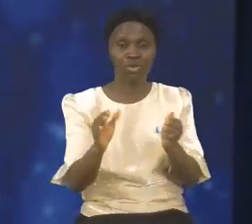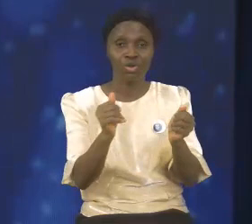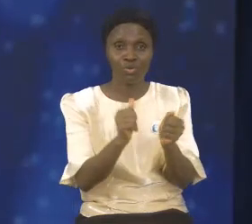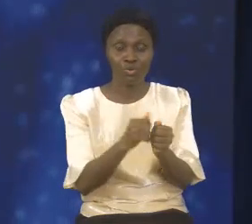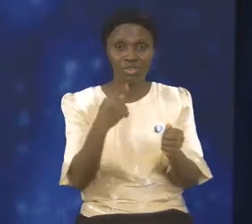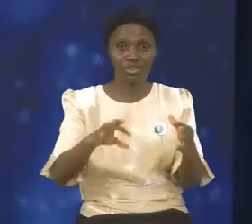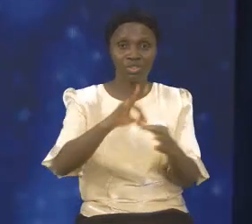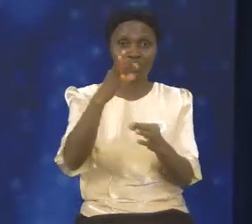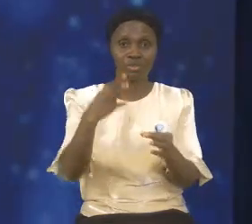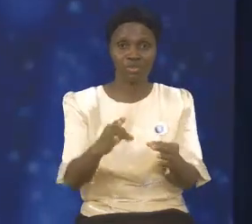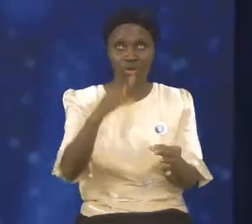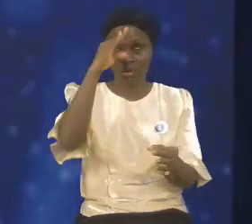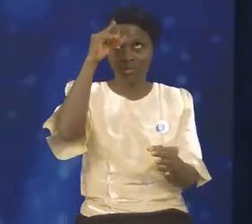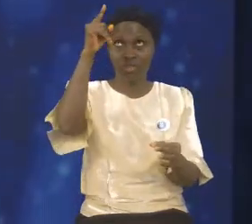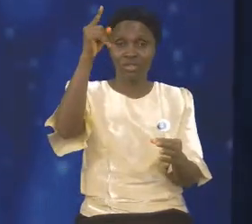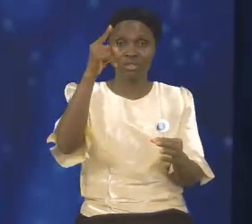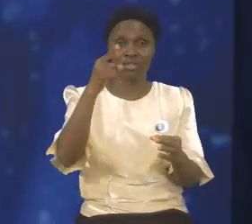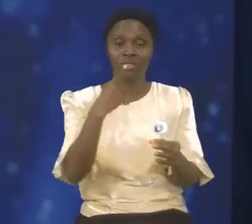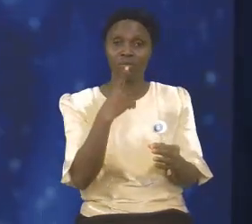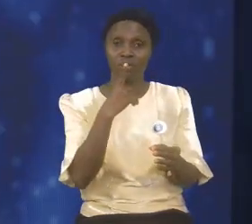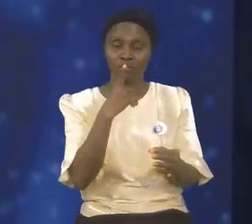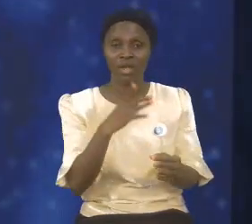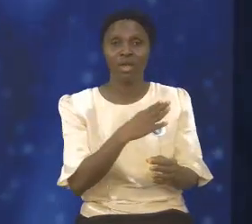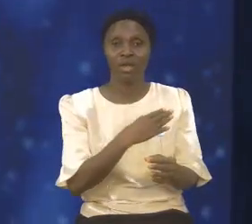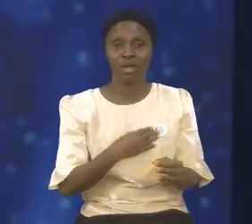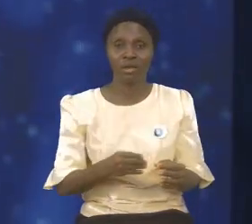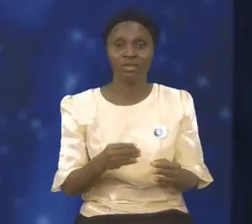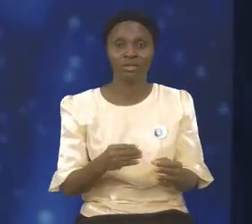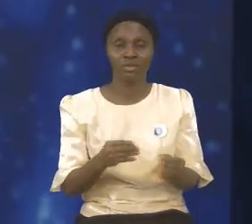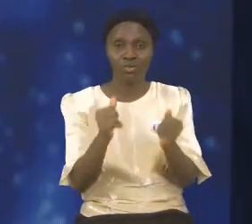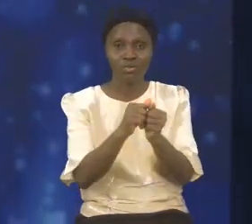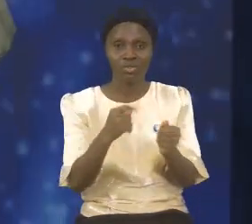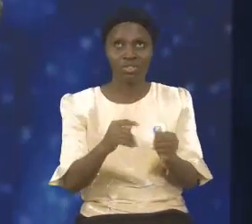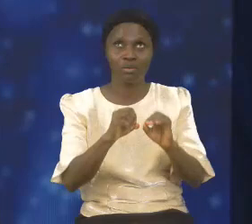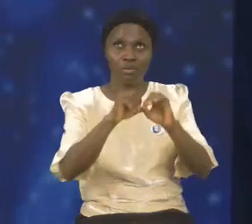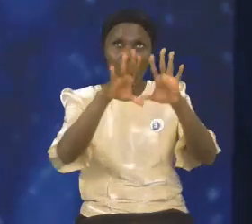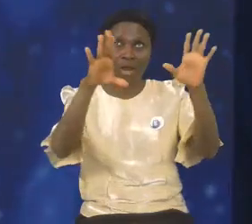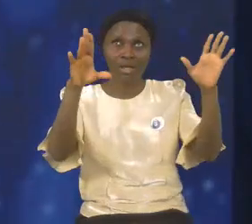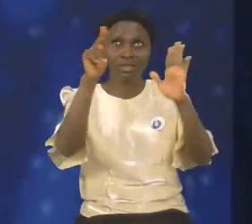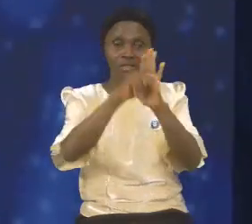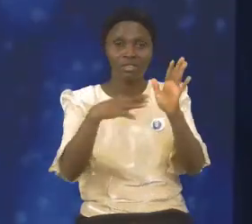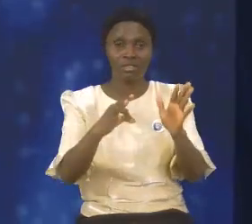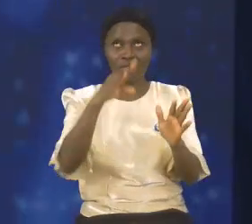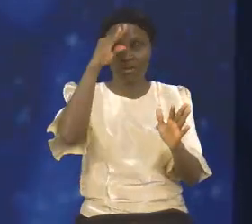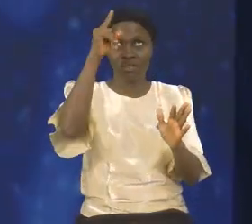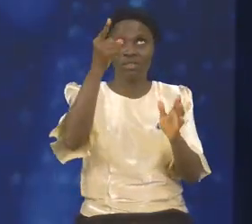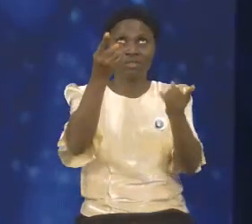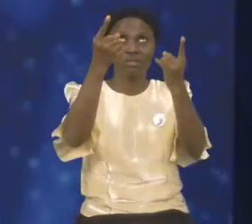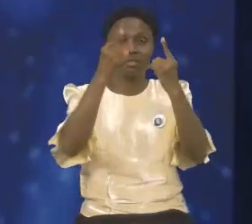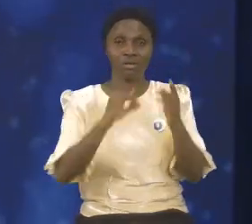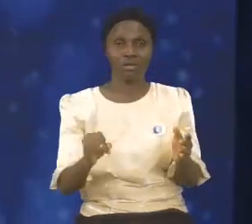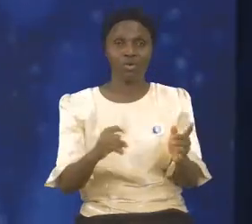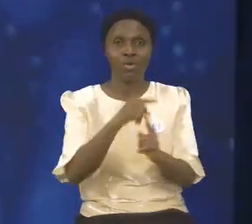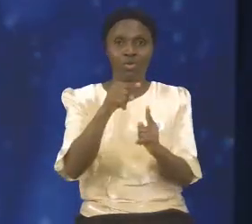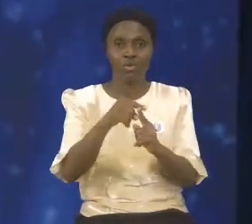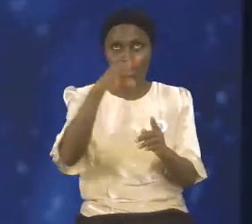and shall destroy with the brightness of his coming. He'll destroy him. When he now appears